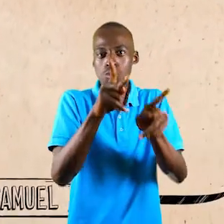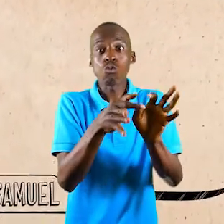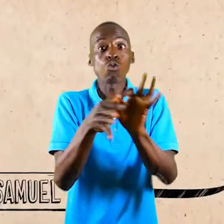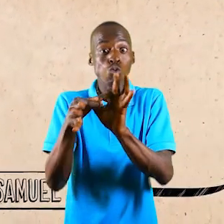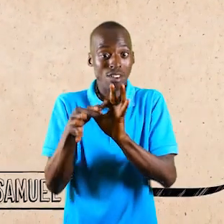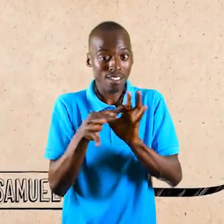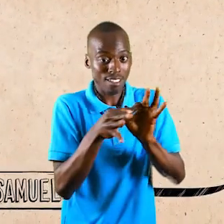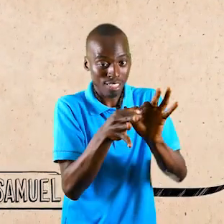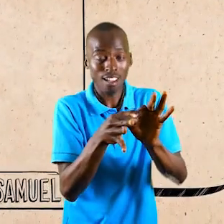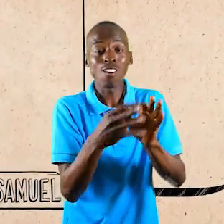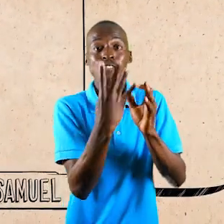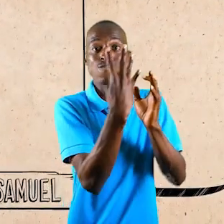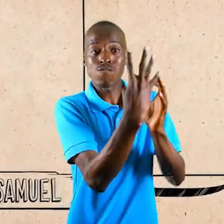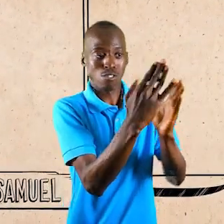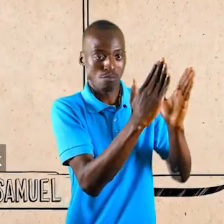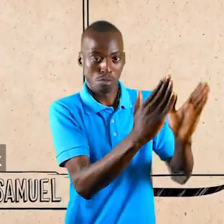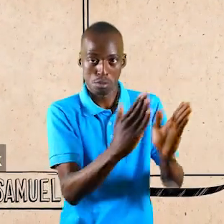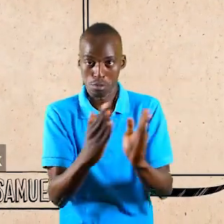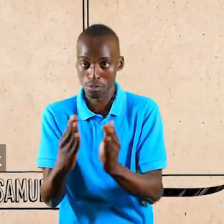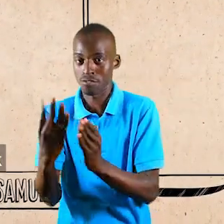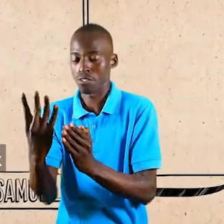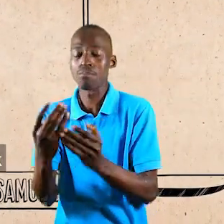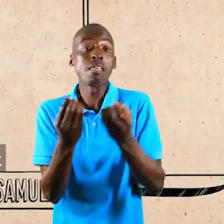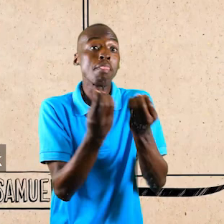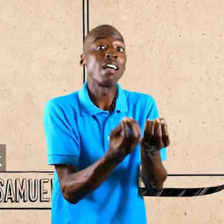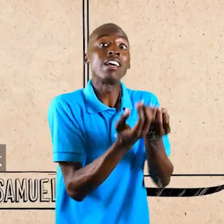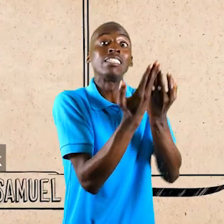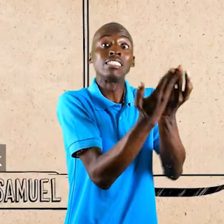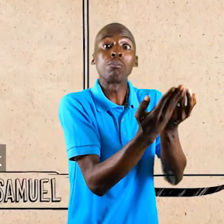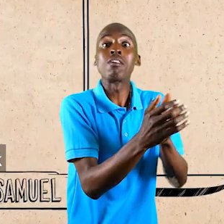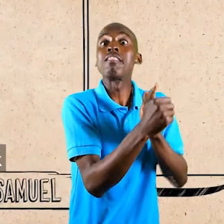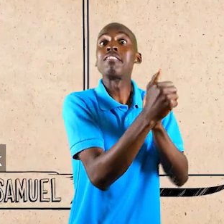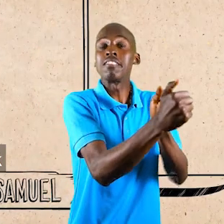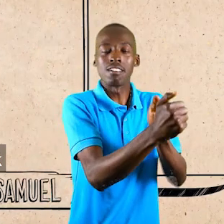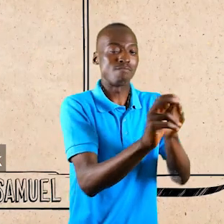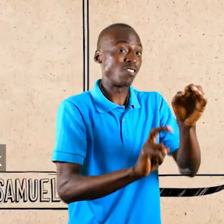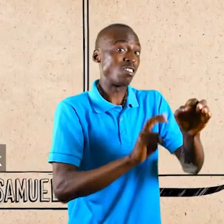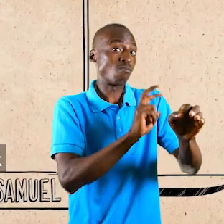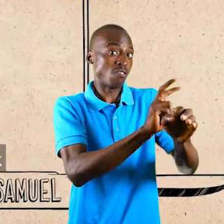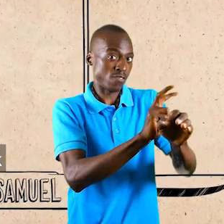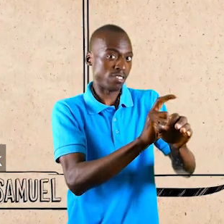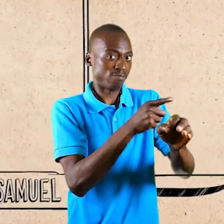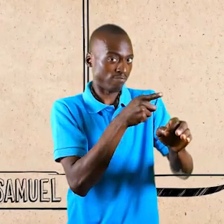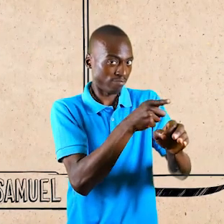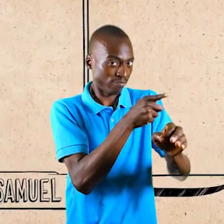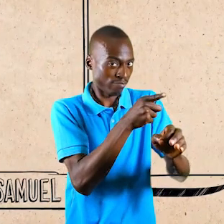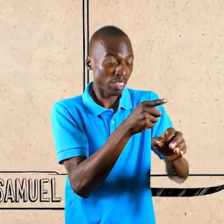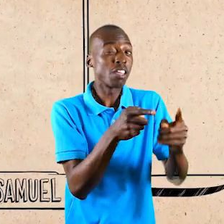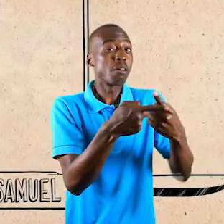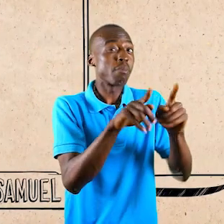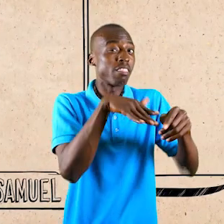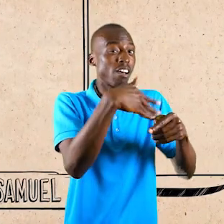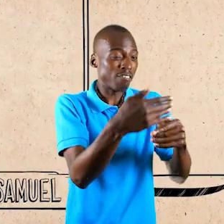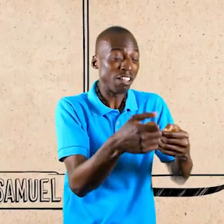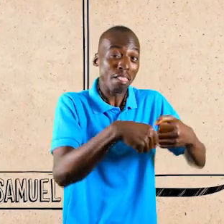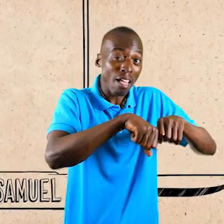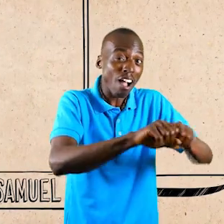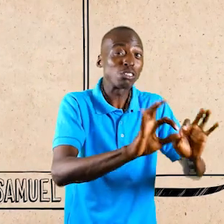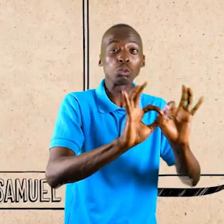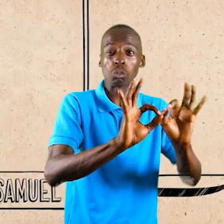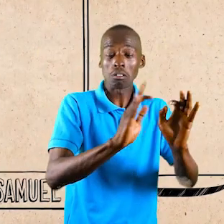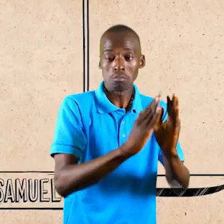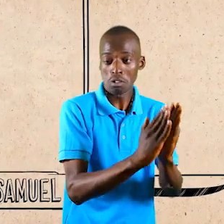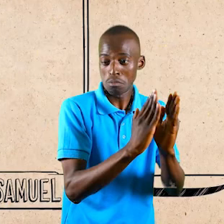together in four main parts. Samuel, he's the key leader and prophet in the first section of the book, but then he also plays a key role